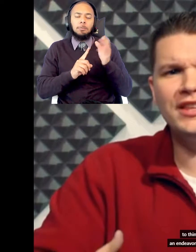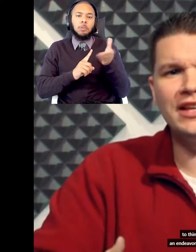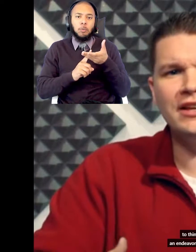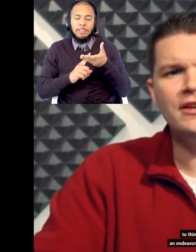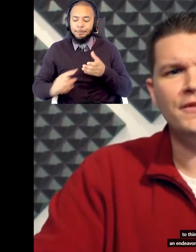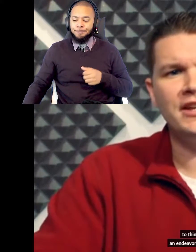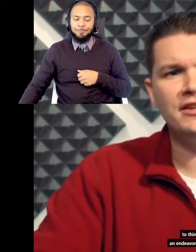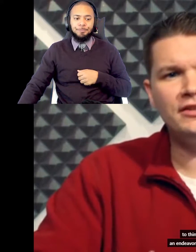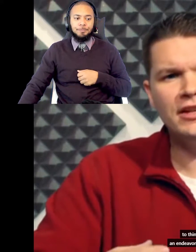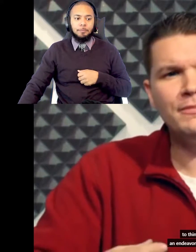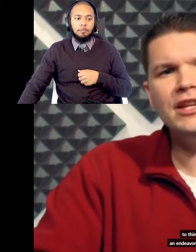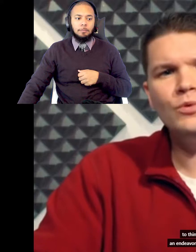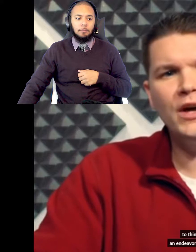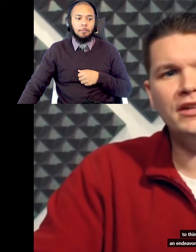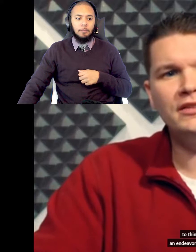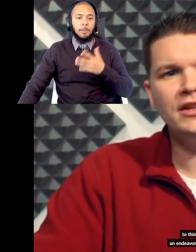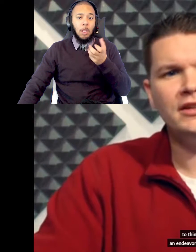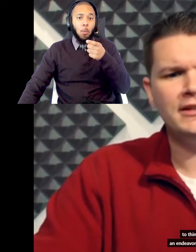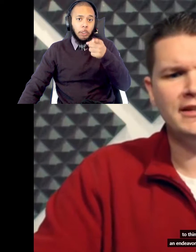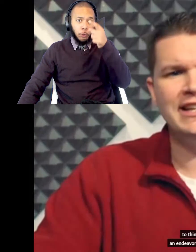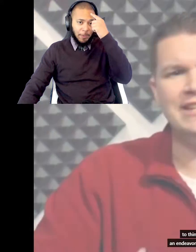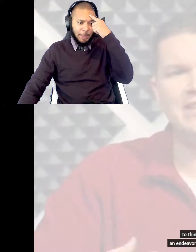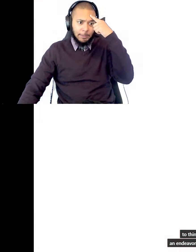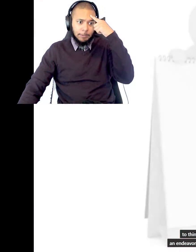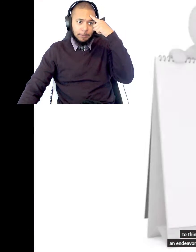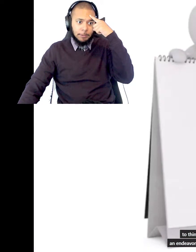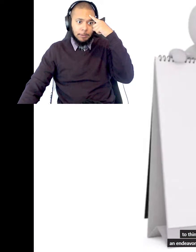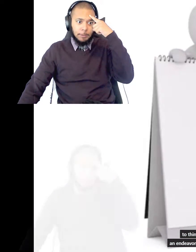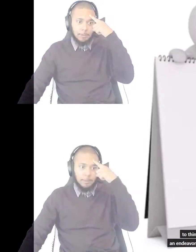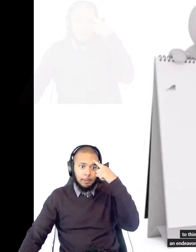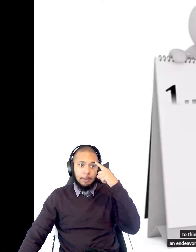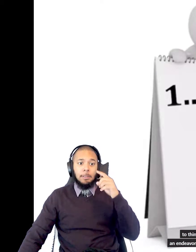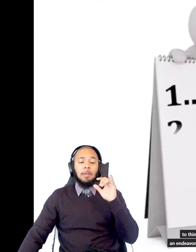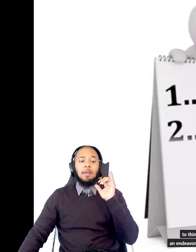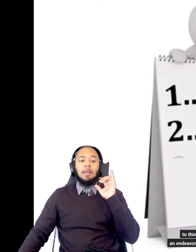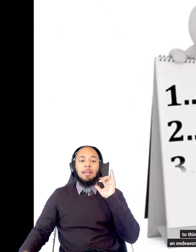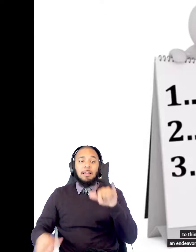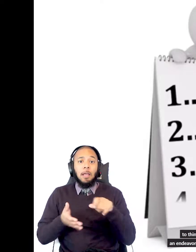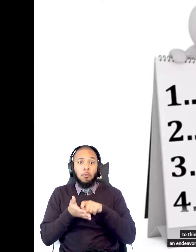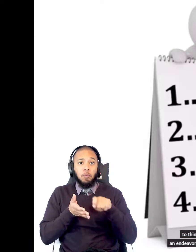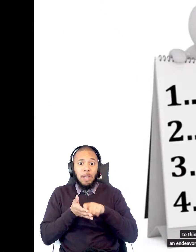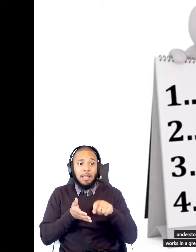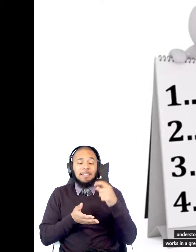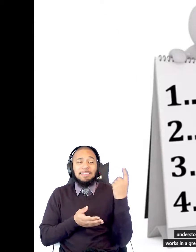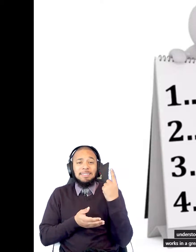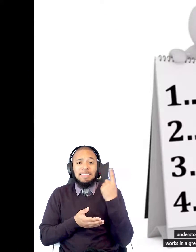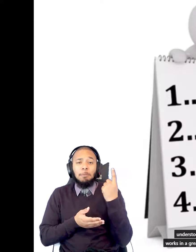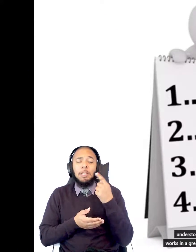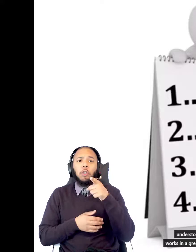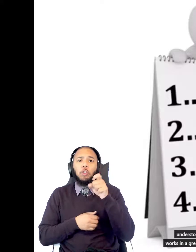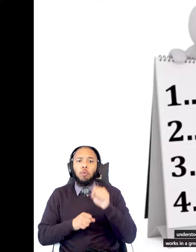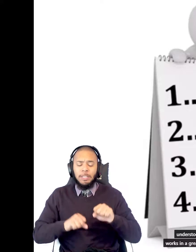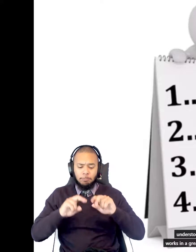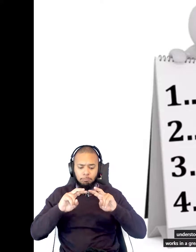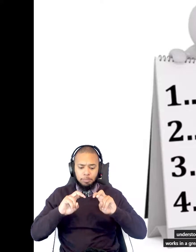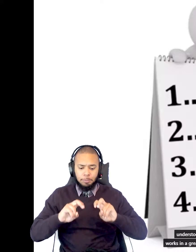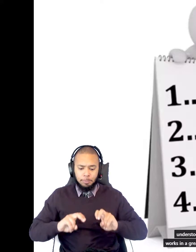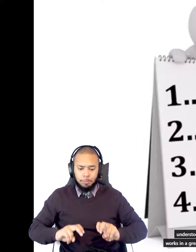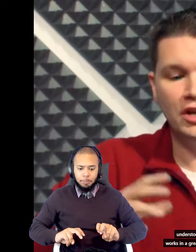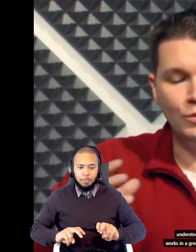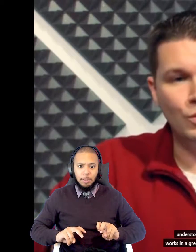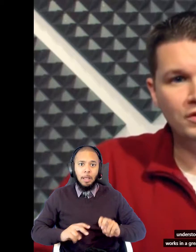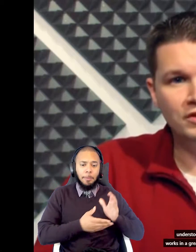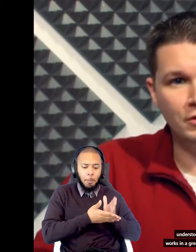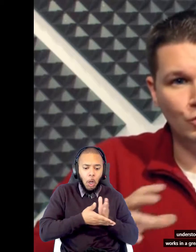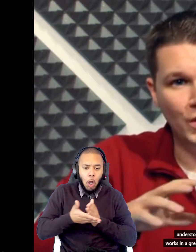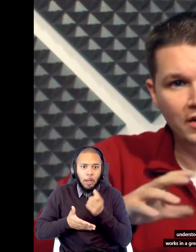I want you to think that it is in many ways an endeavor that can be broken down and understood in its parts. While